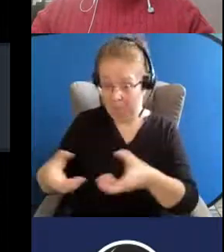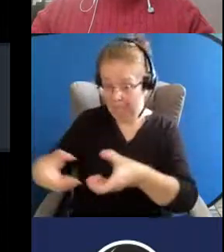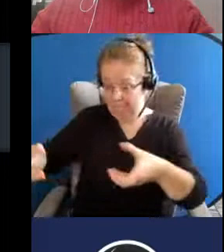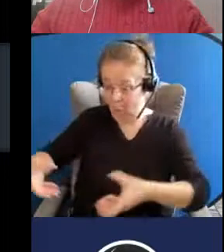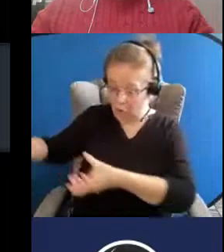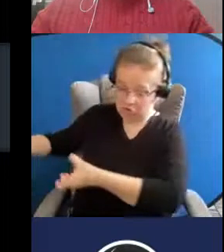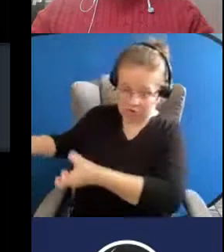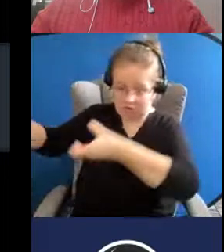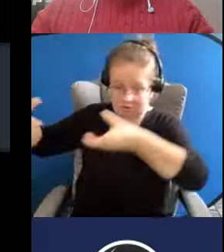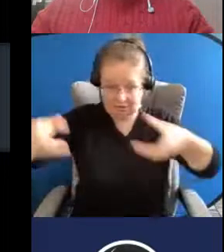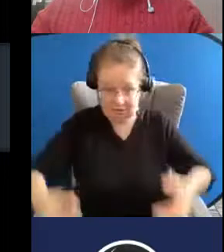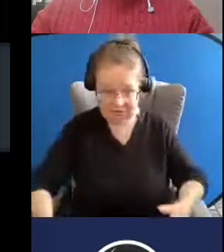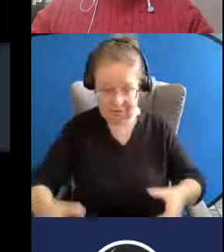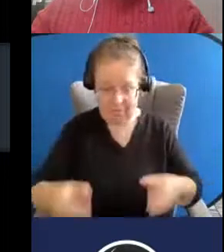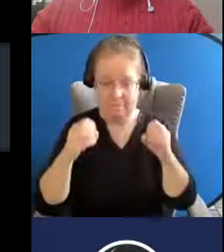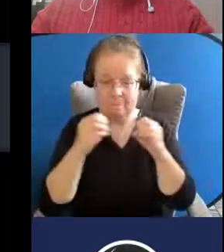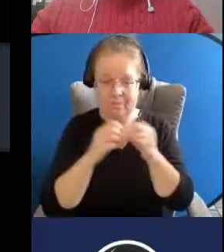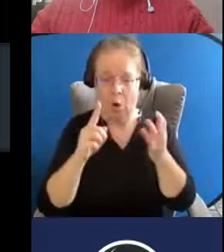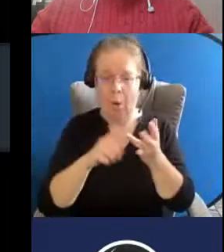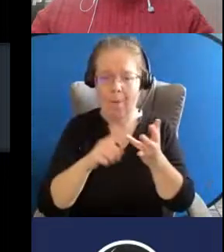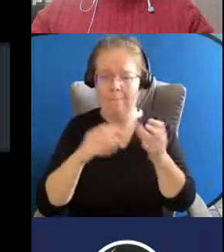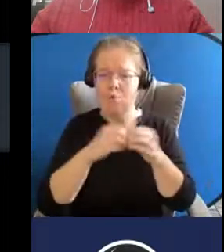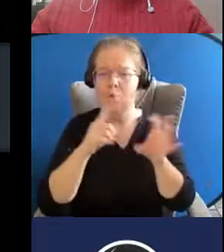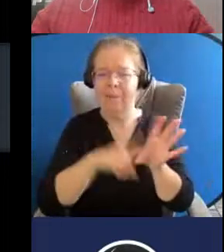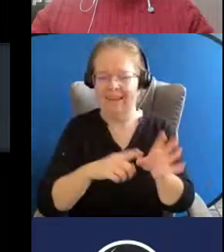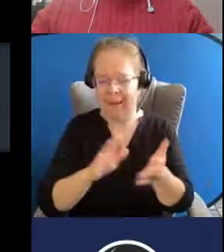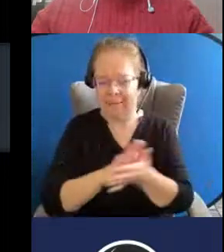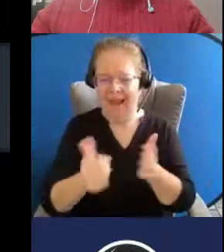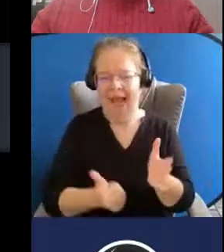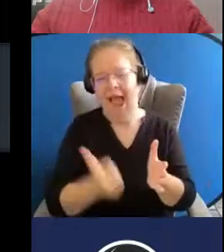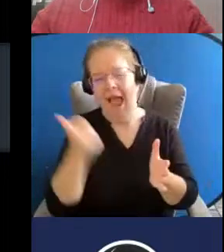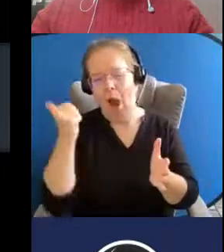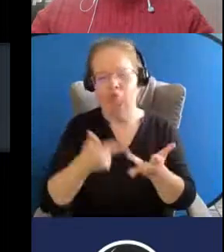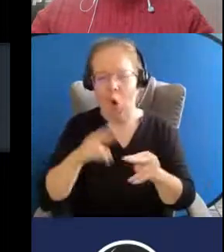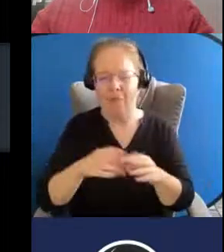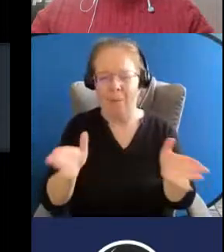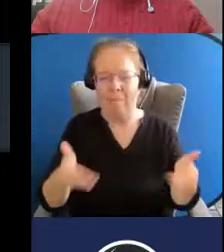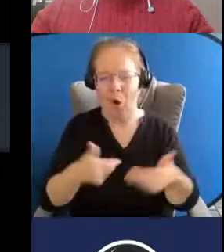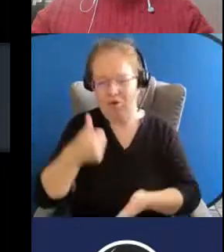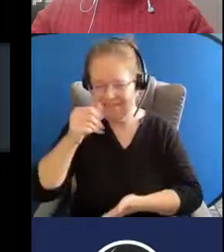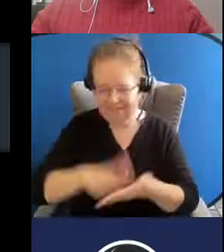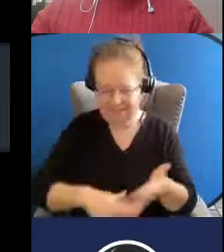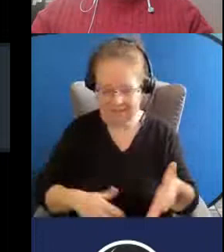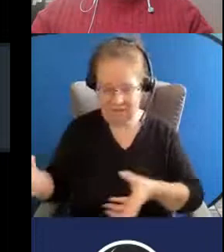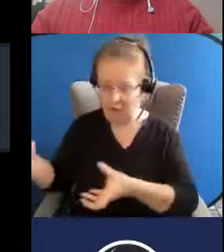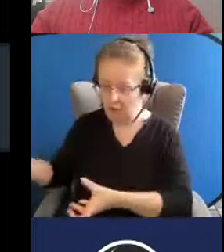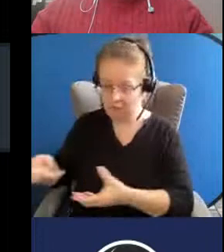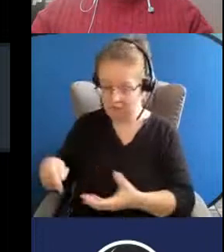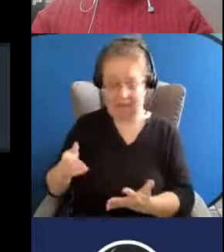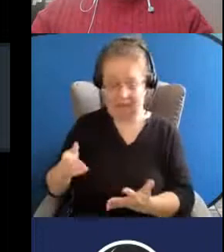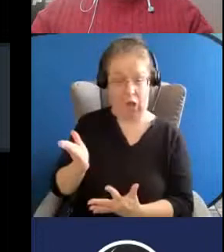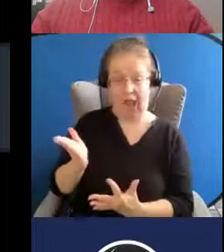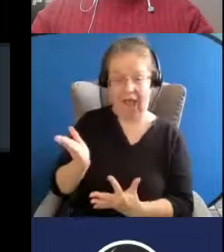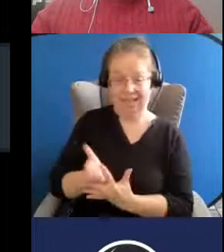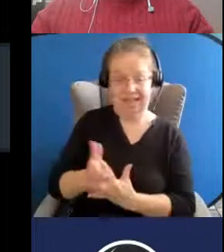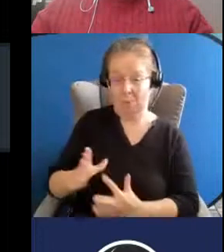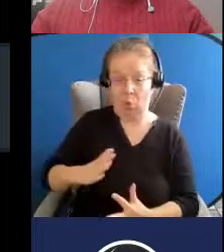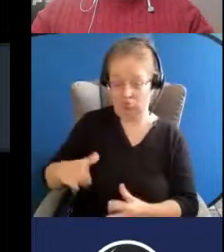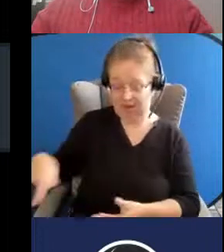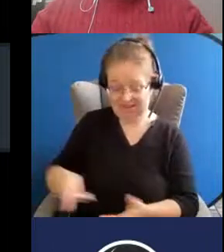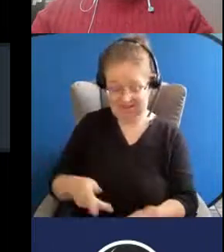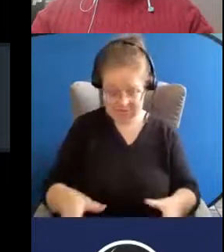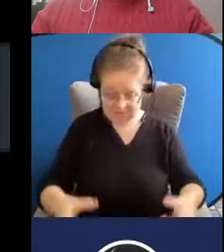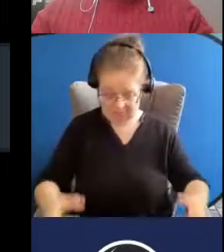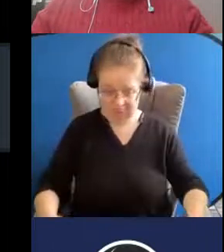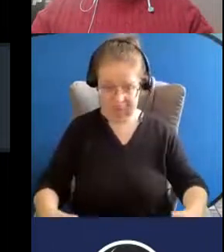or we call it OOBE, OOBE for short, you're going to see accessibility is right there, front and center. And you're